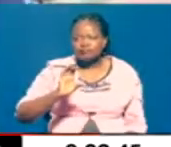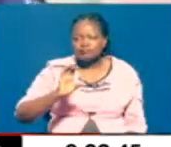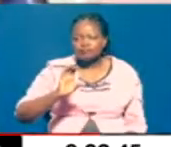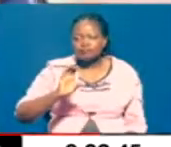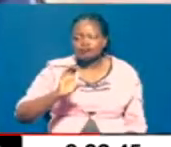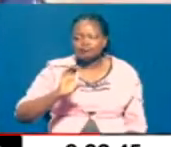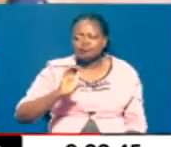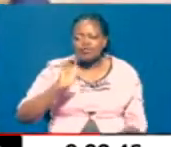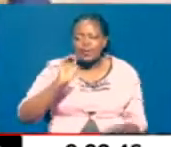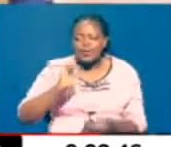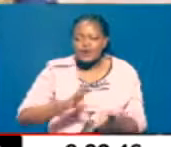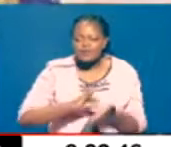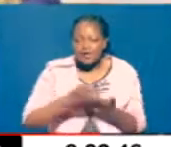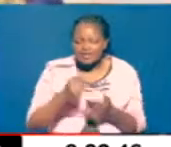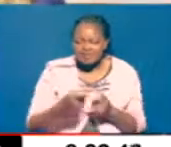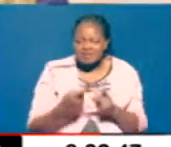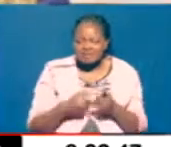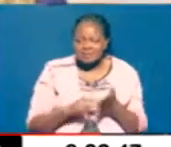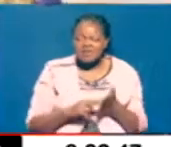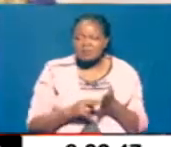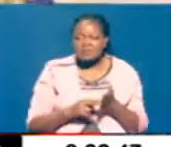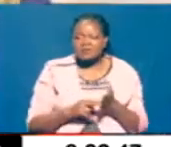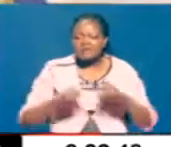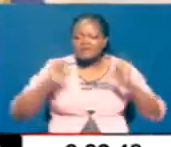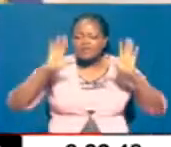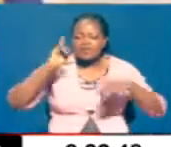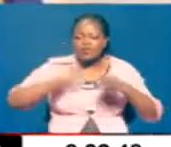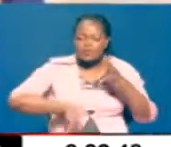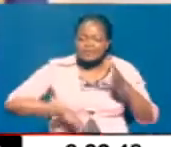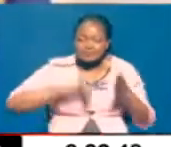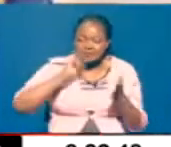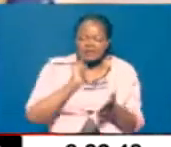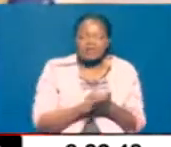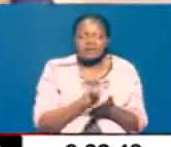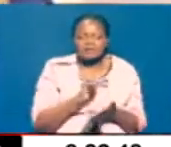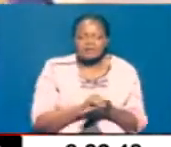hii. Kwa hivyo ni muhimu kwamba